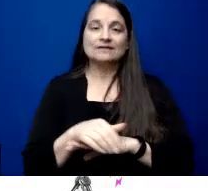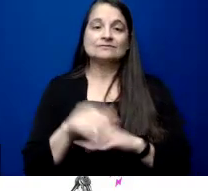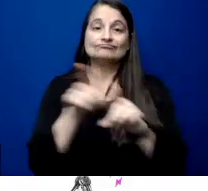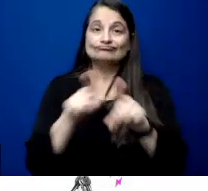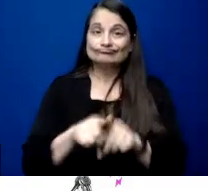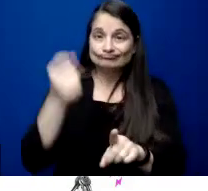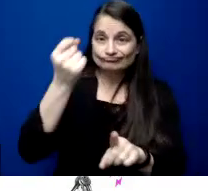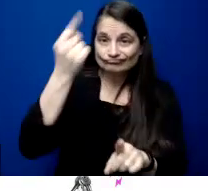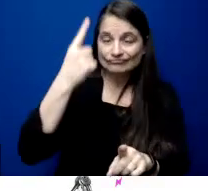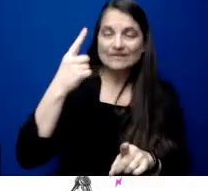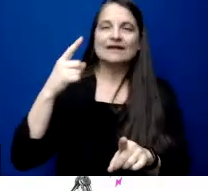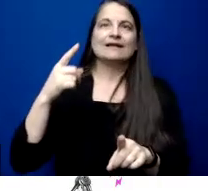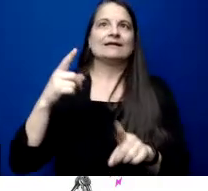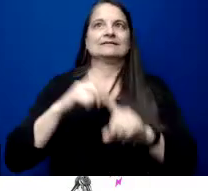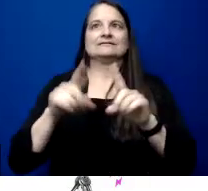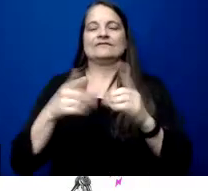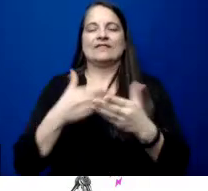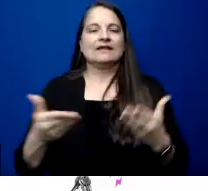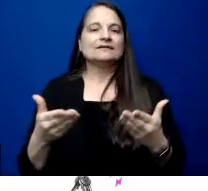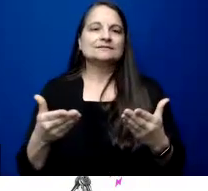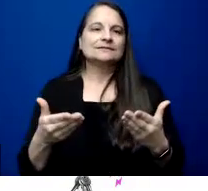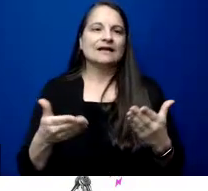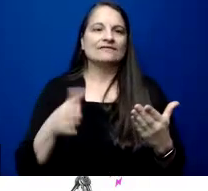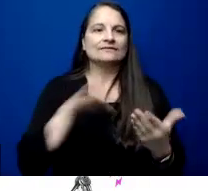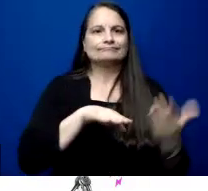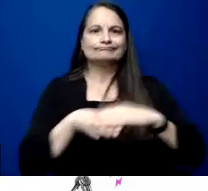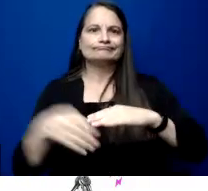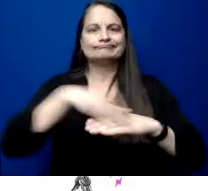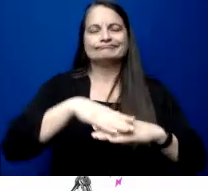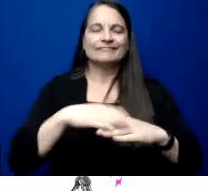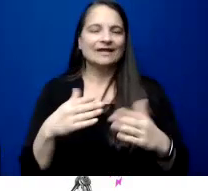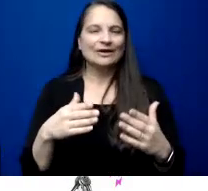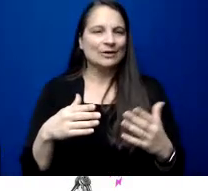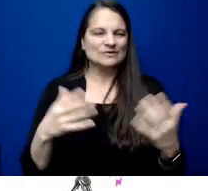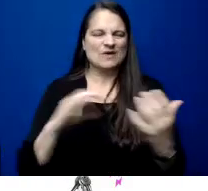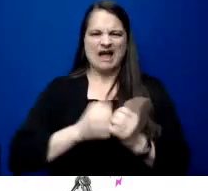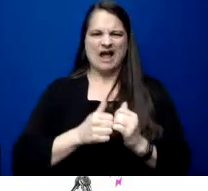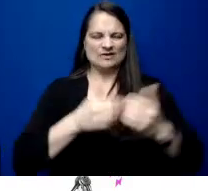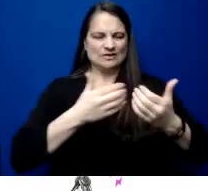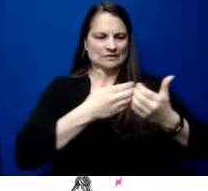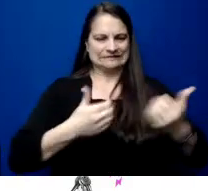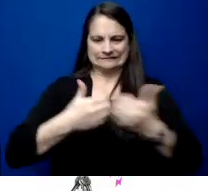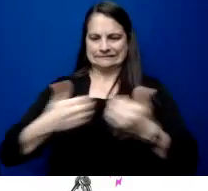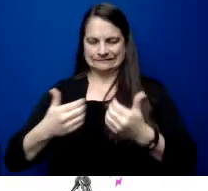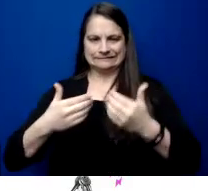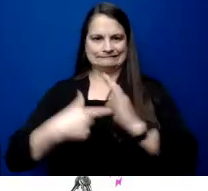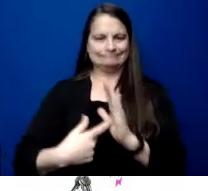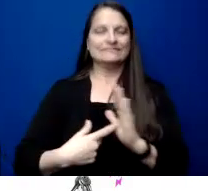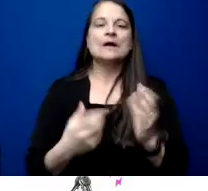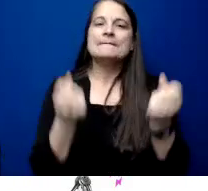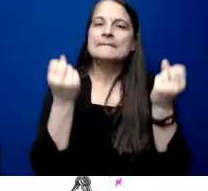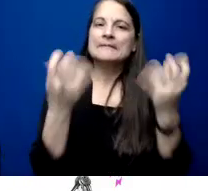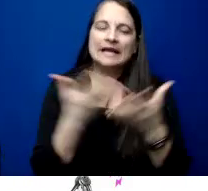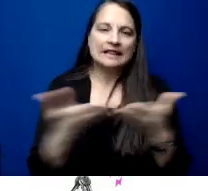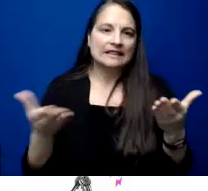many things in sort of different areas have overlap into other areas, and how do we kind of break that up for you? So many of the things you'll see on